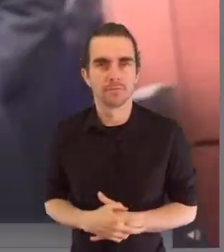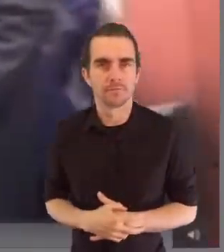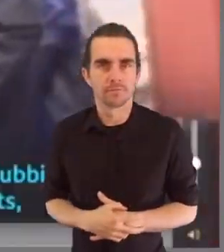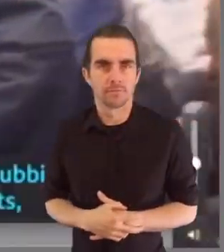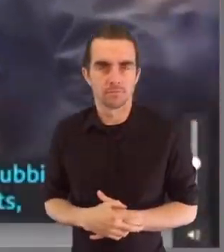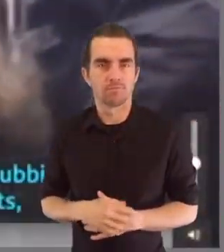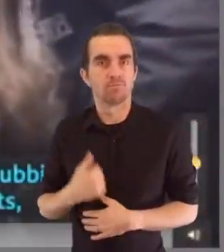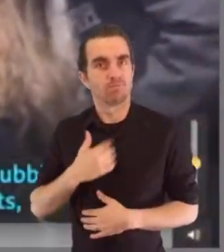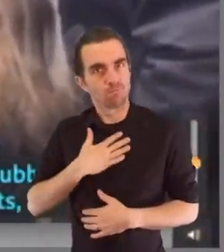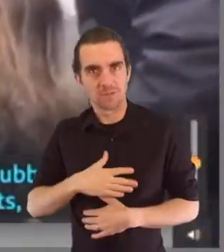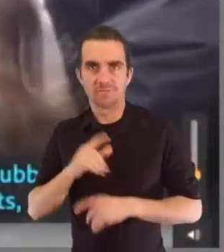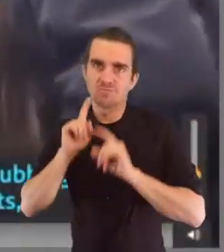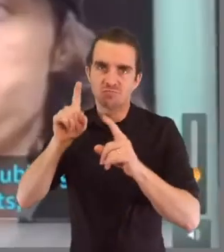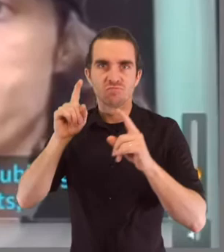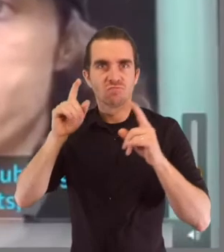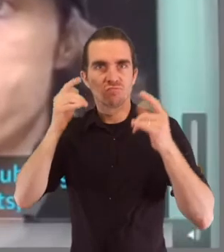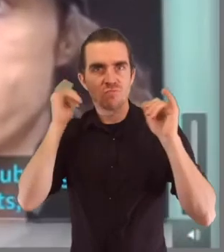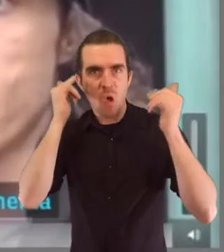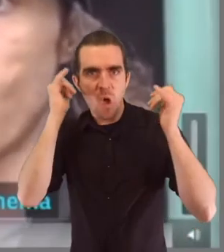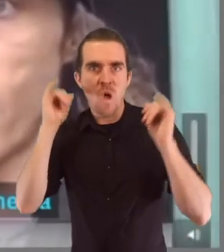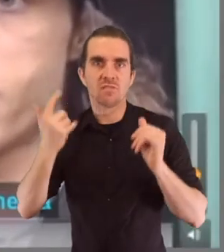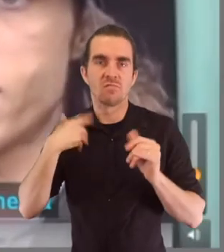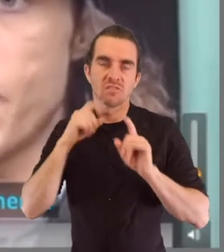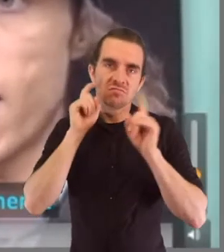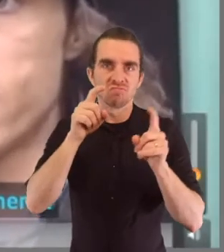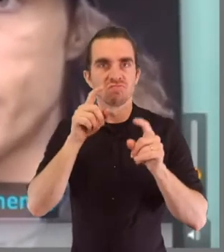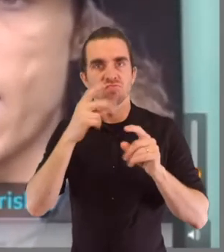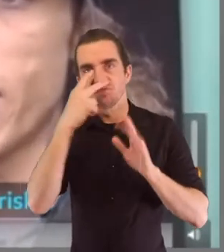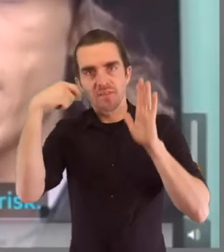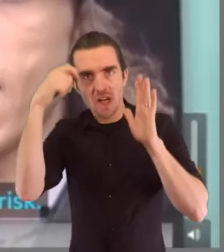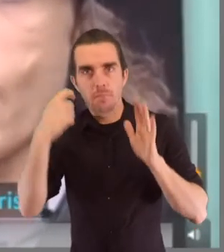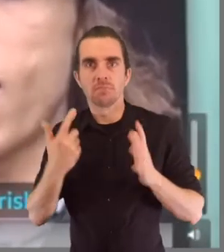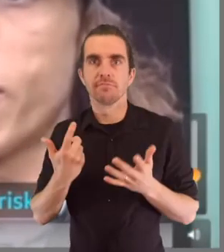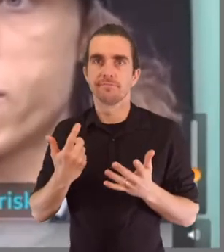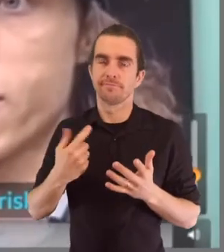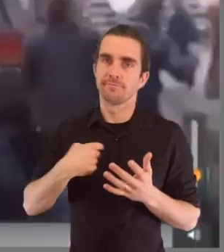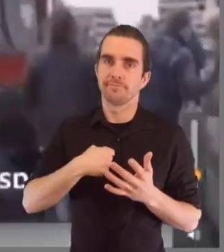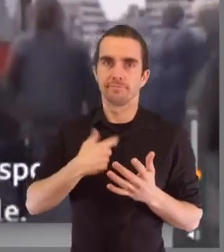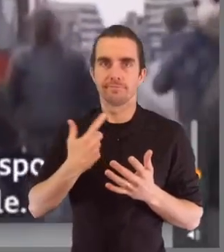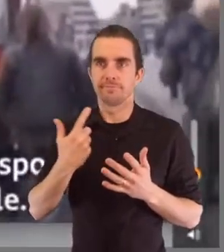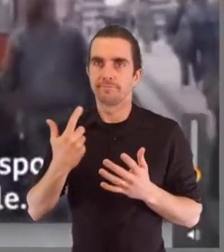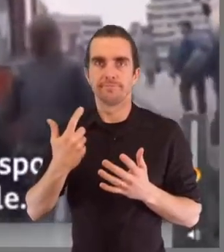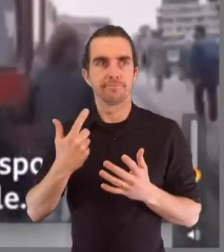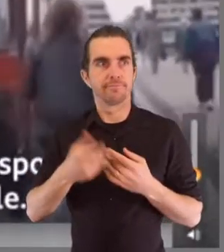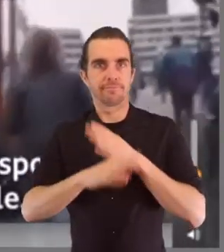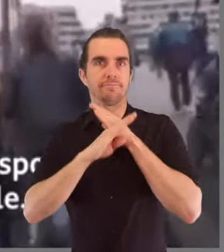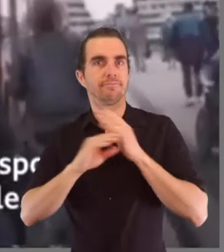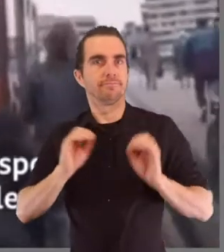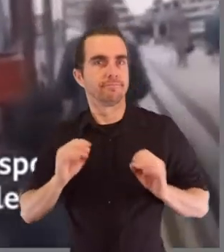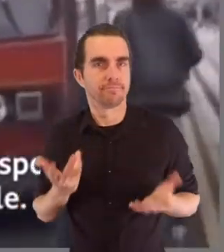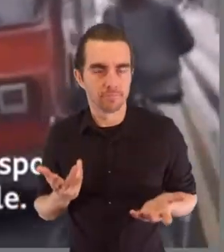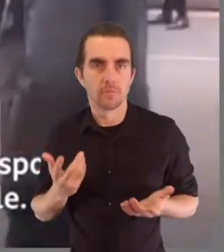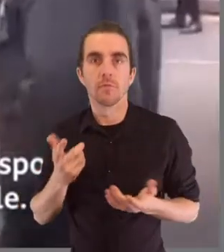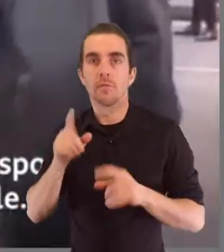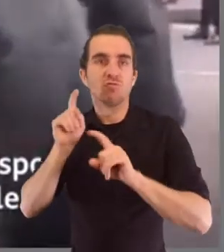I want to be able to go nightclubbing, I want to go to restaurants, I want to go to the cinema without being a virus. Being